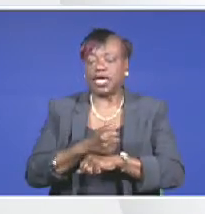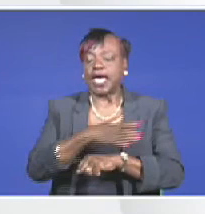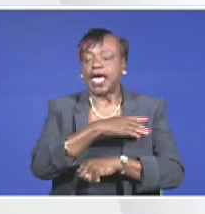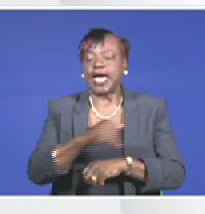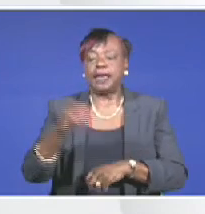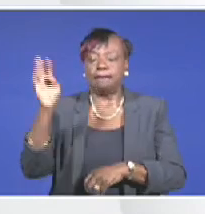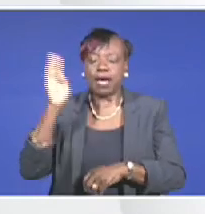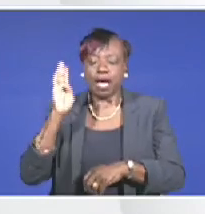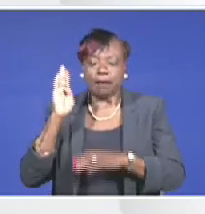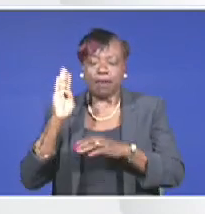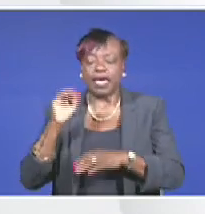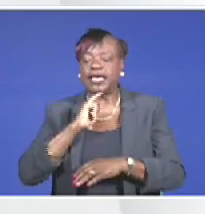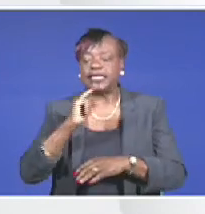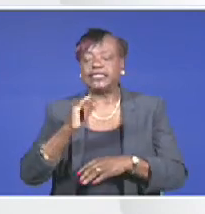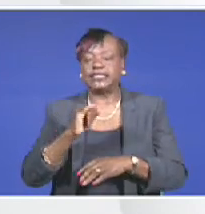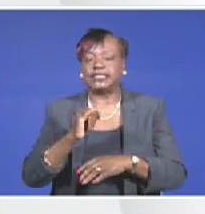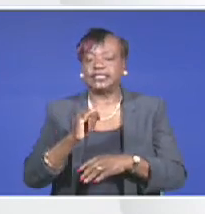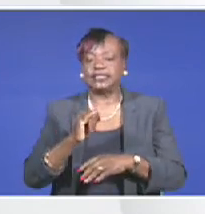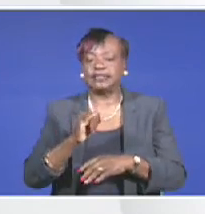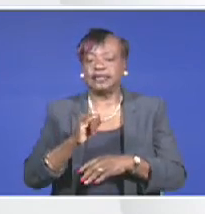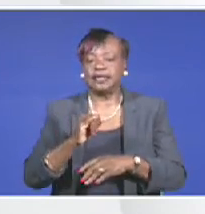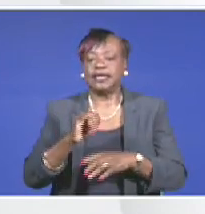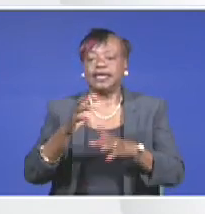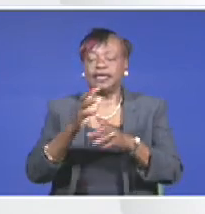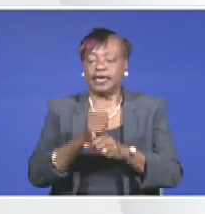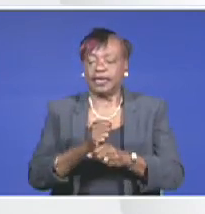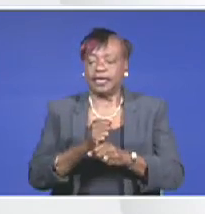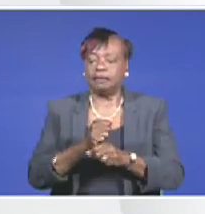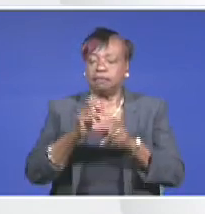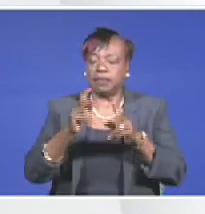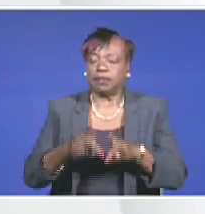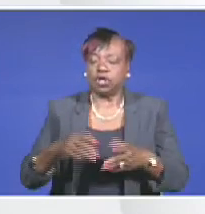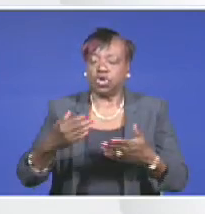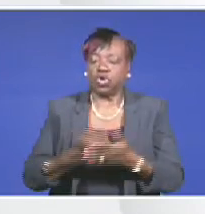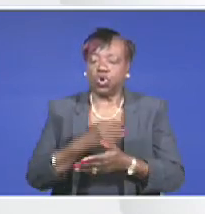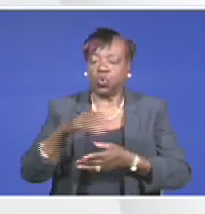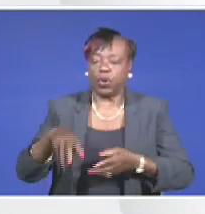giving clients a new way of looking at our entire destination.